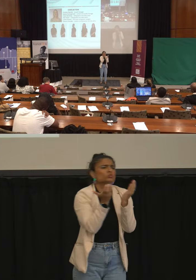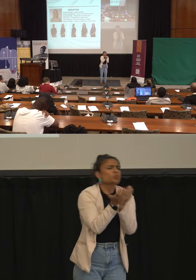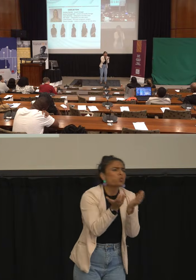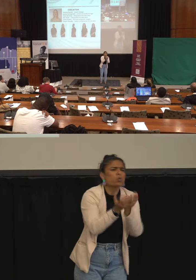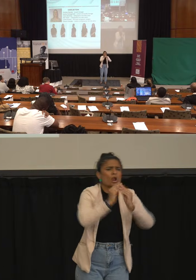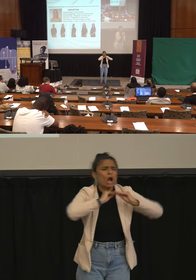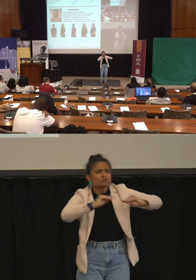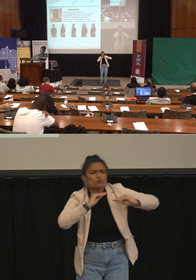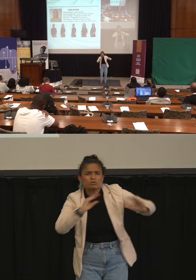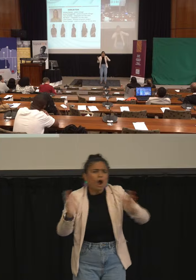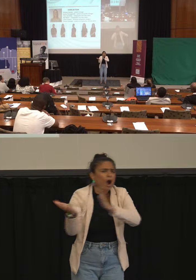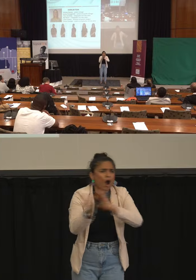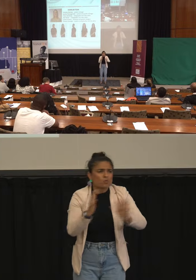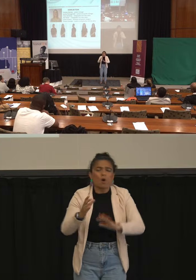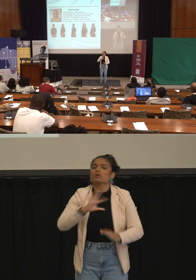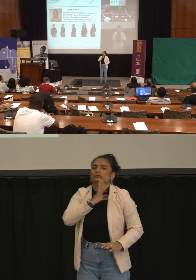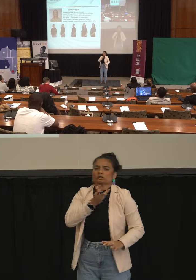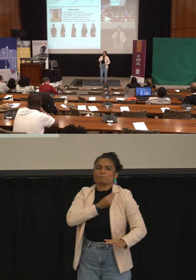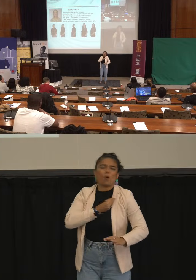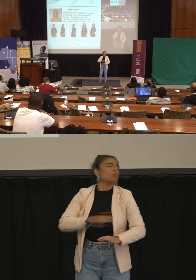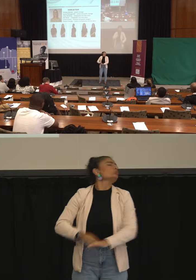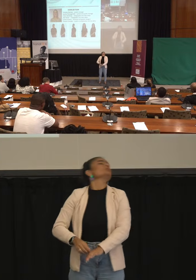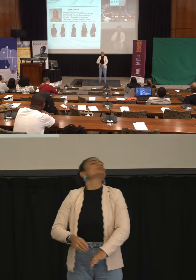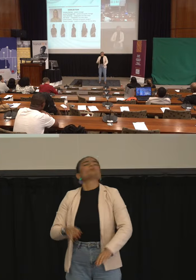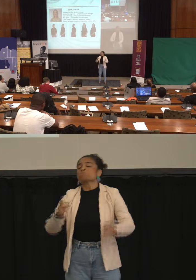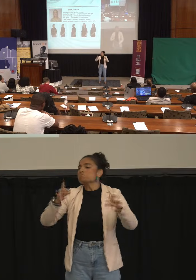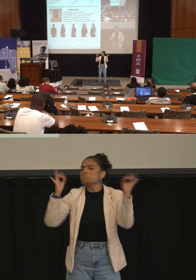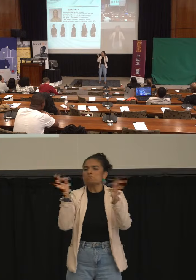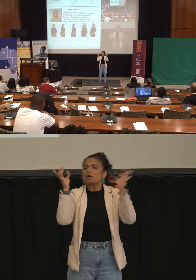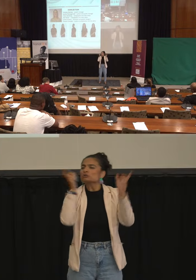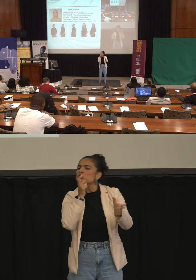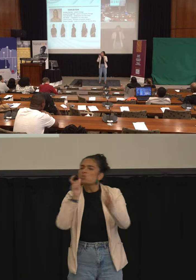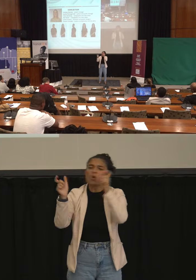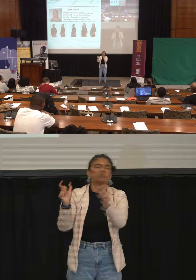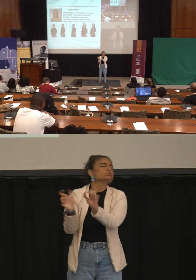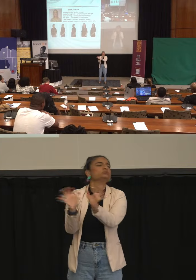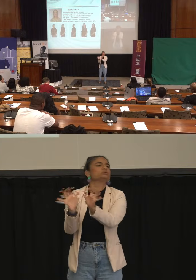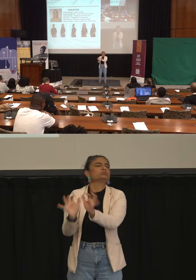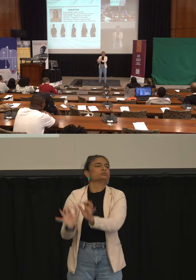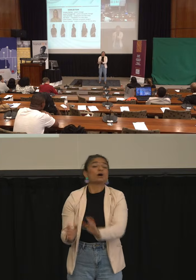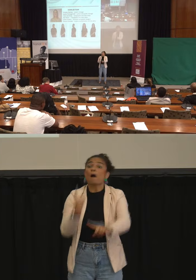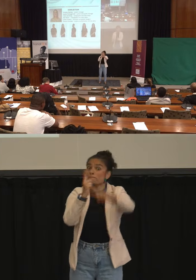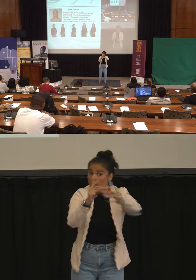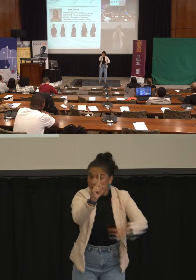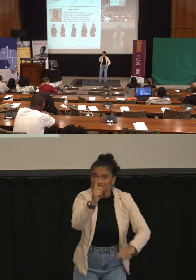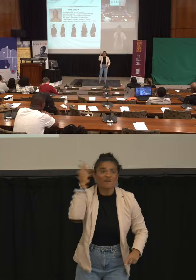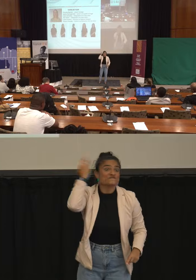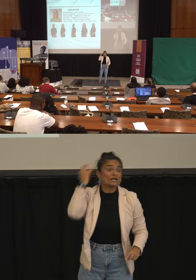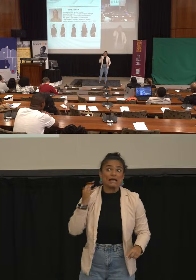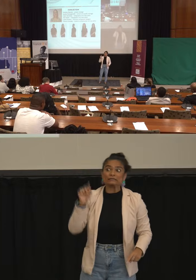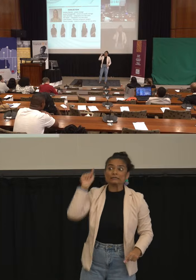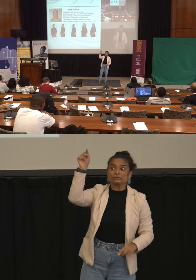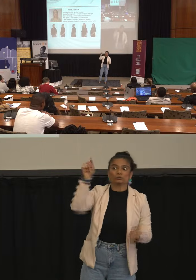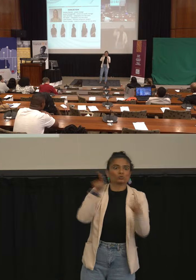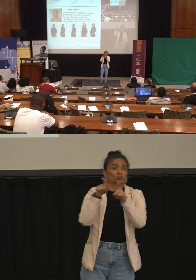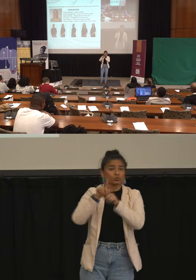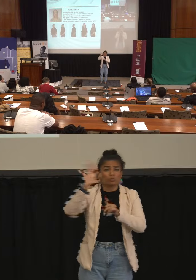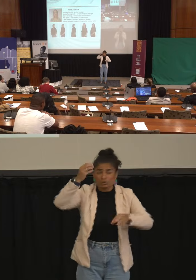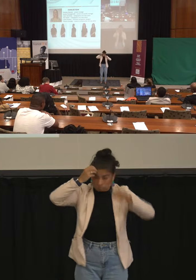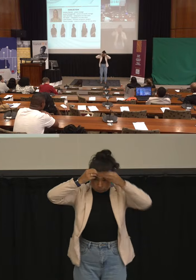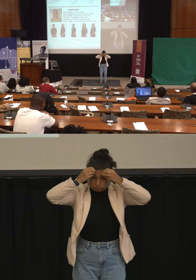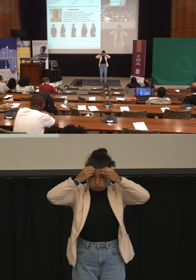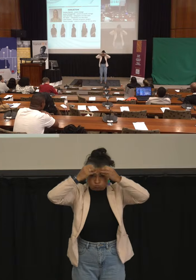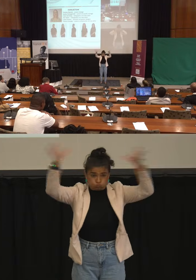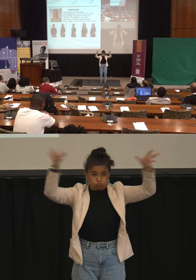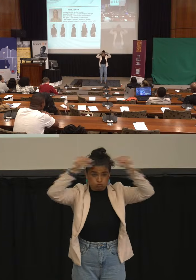does research when she goes into the schools, see what is wanted. The schools give us feedback or content that they want us to create, and Simone